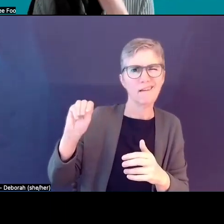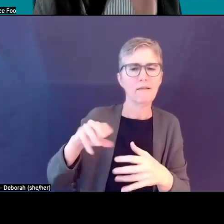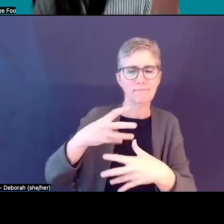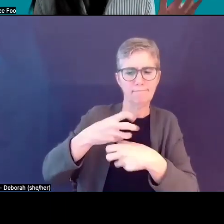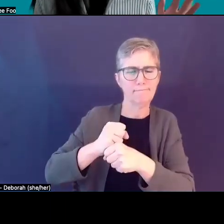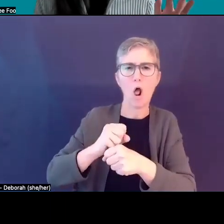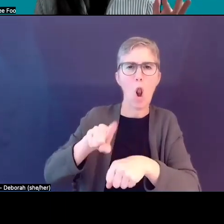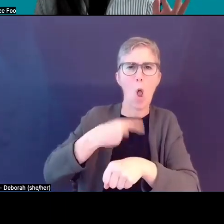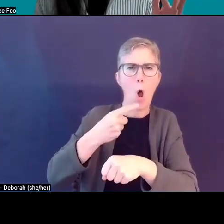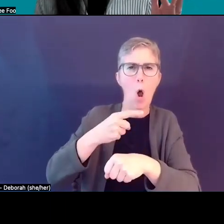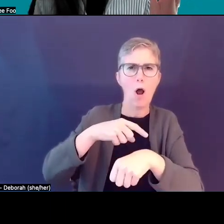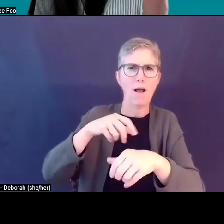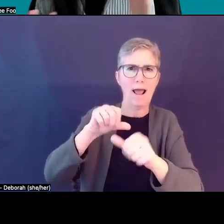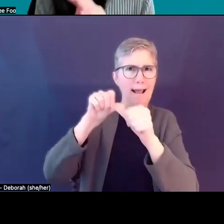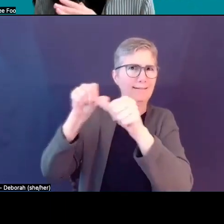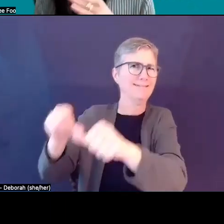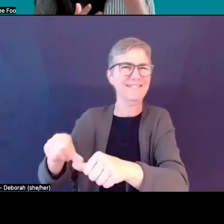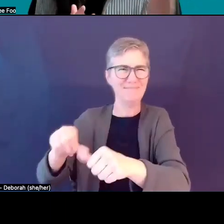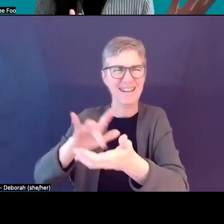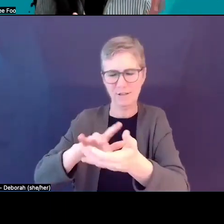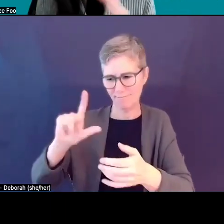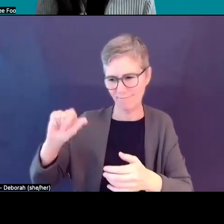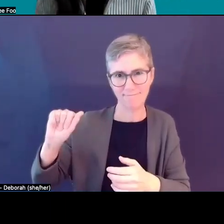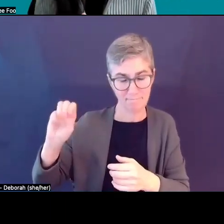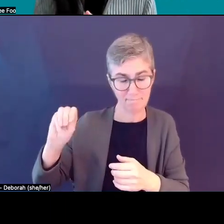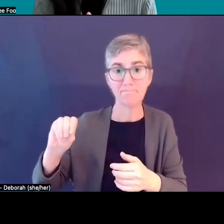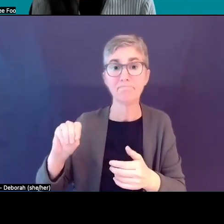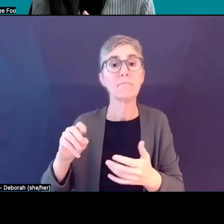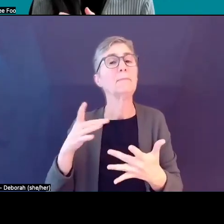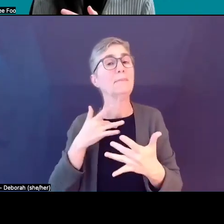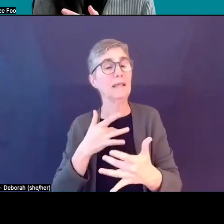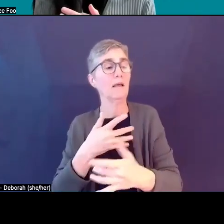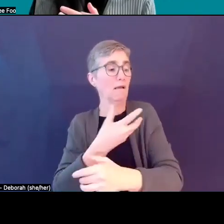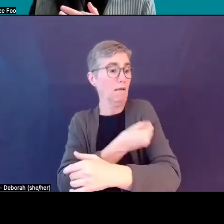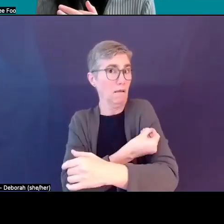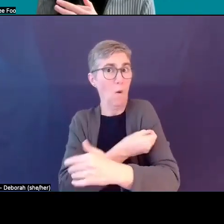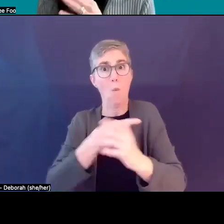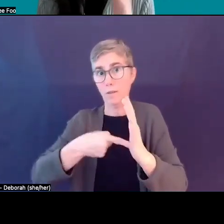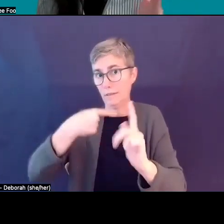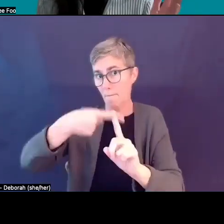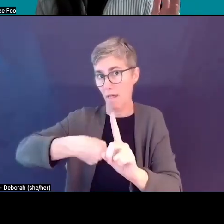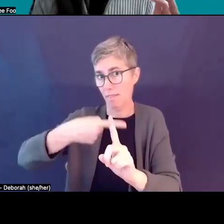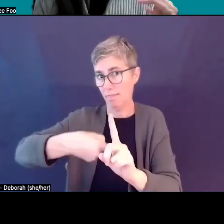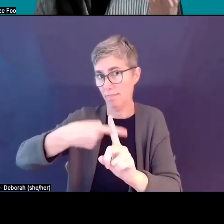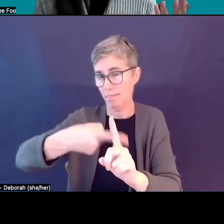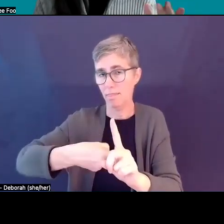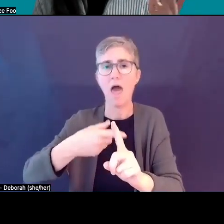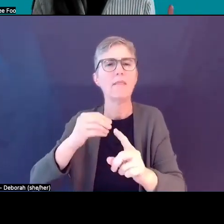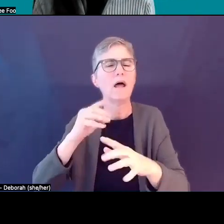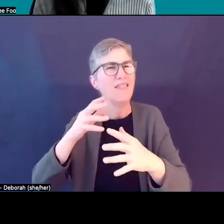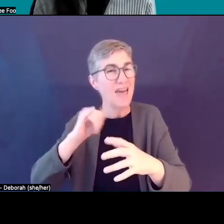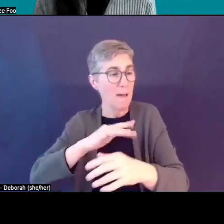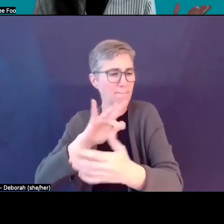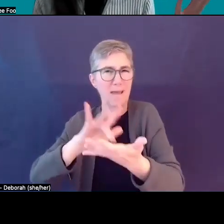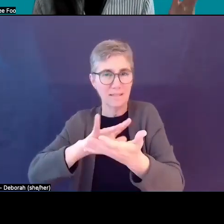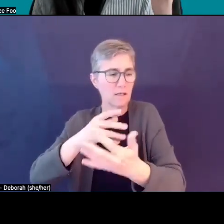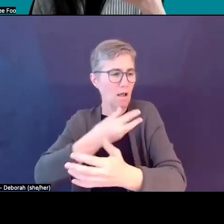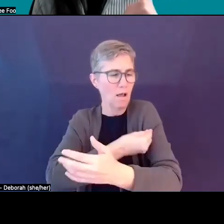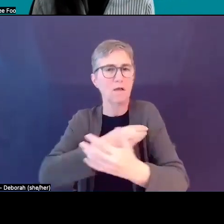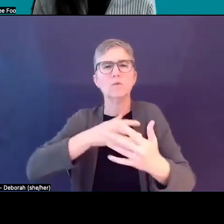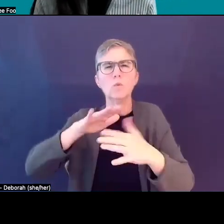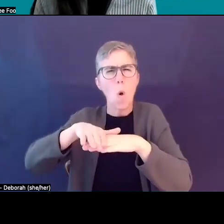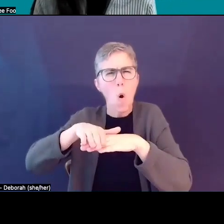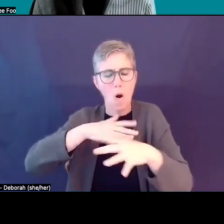injection, typically monthly, slowly releasing the optimal daily dose of medication in the body over time, and